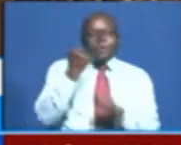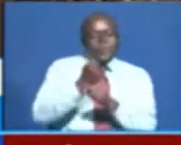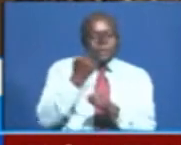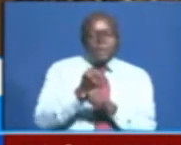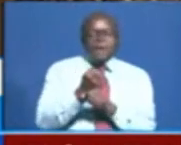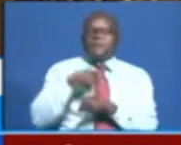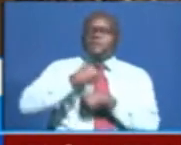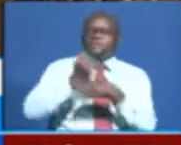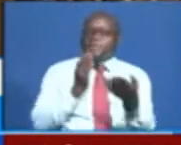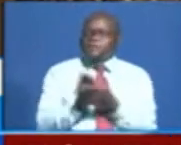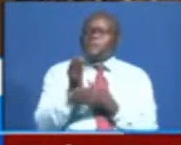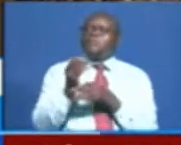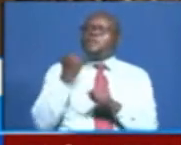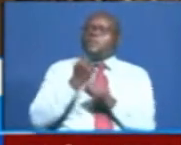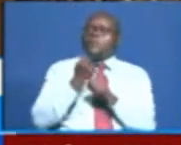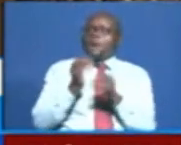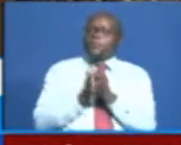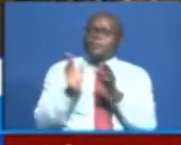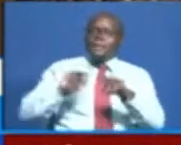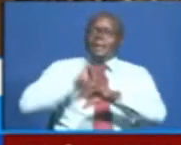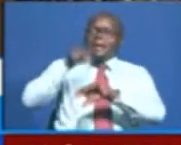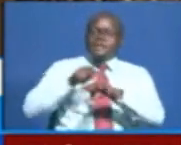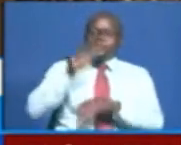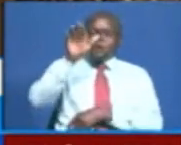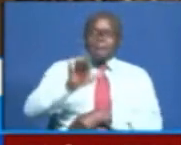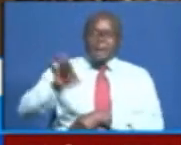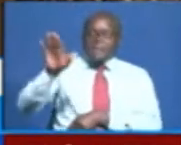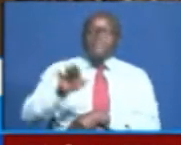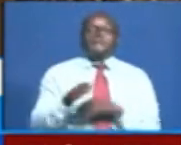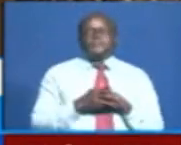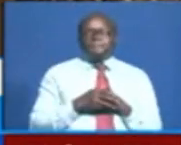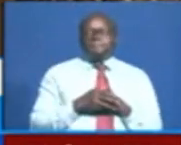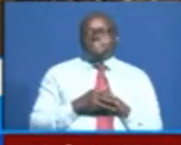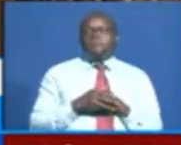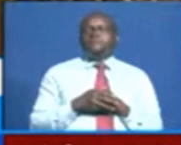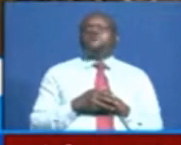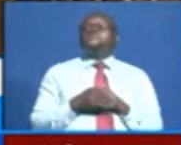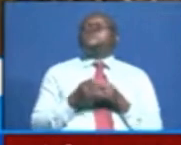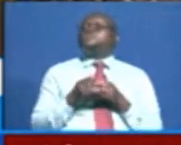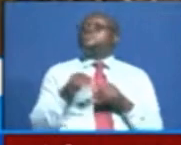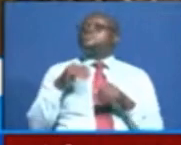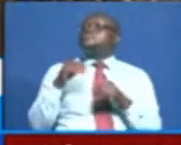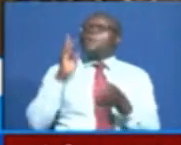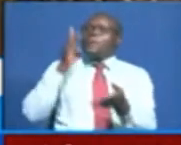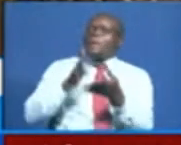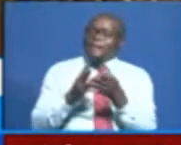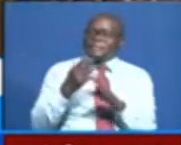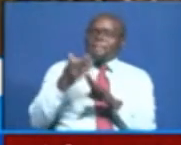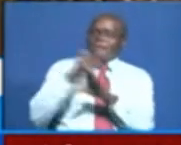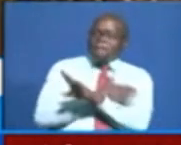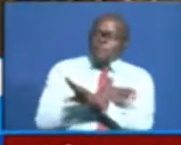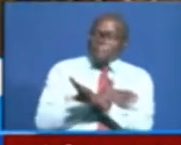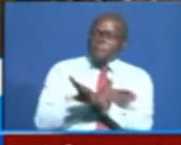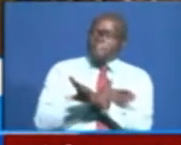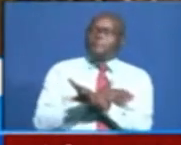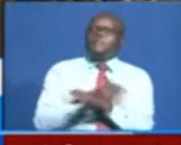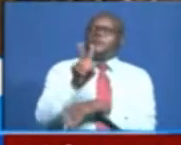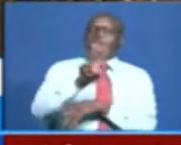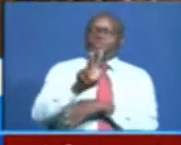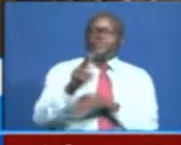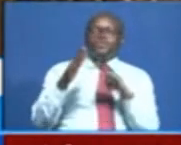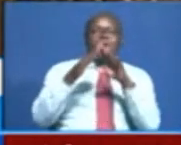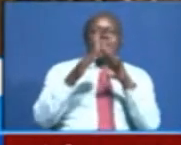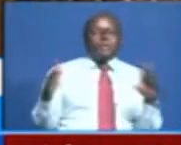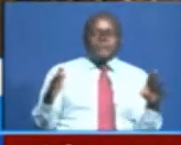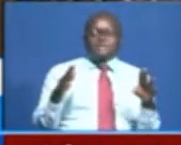and harmoniously work with the National Assembly. Hitherto, supremacy wars witnessed in the past between the two houses